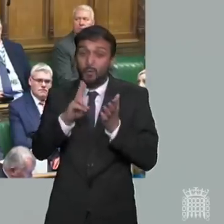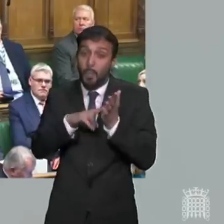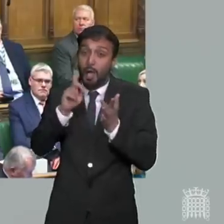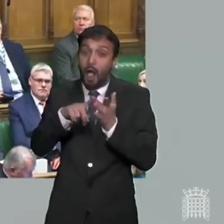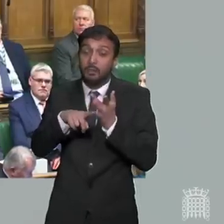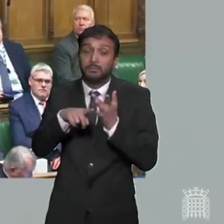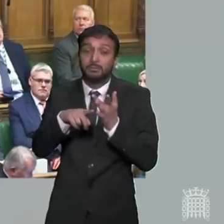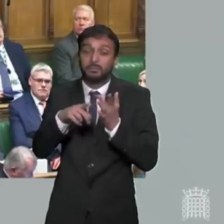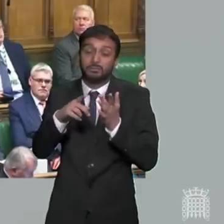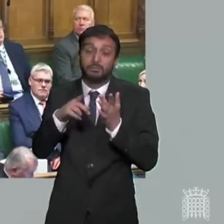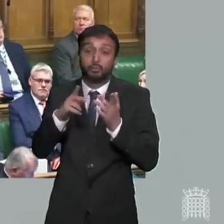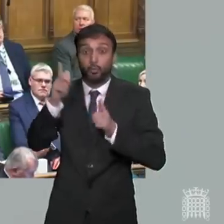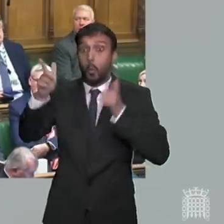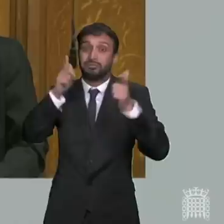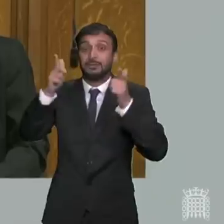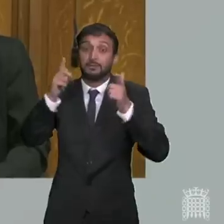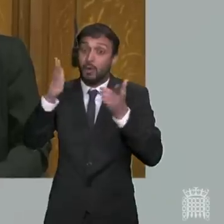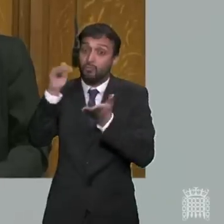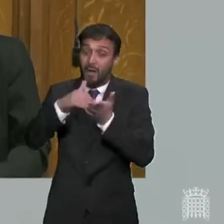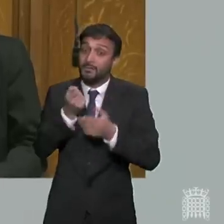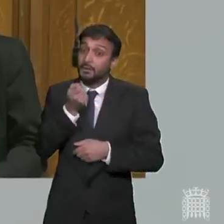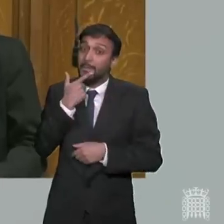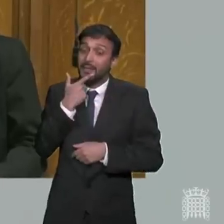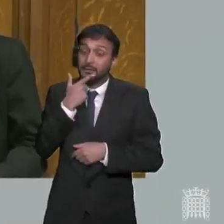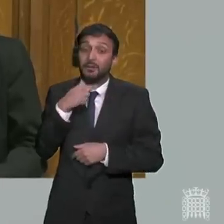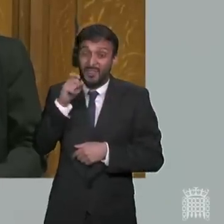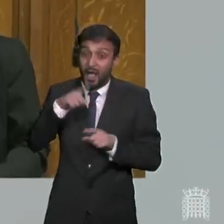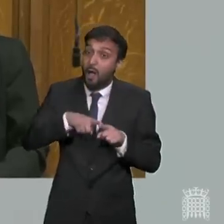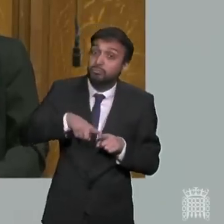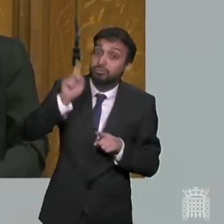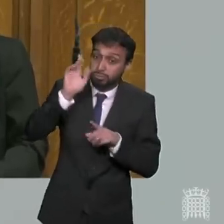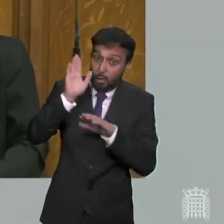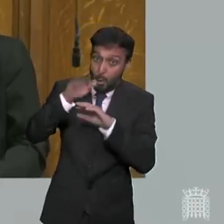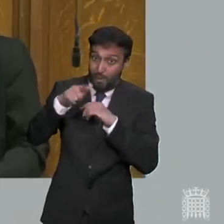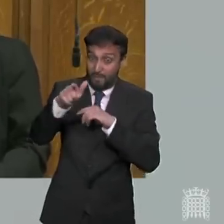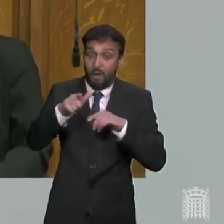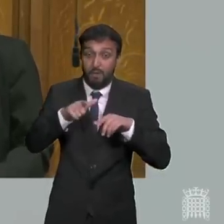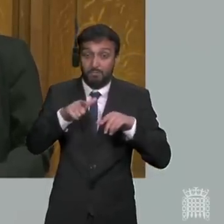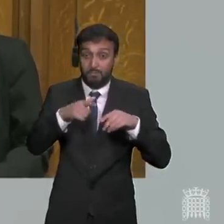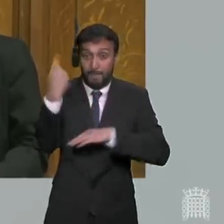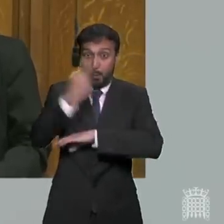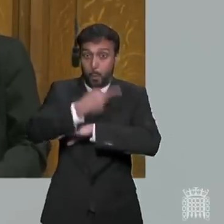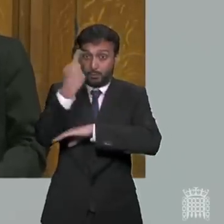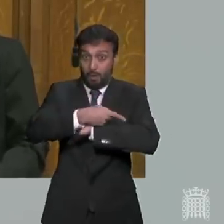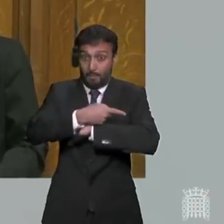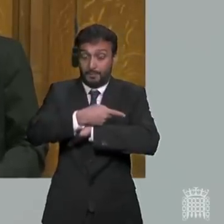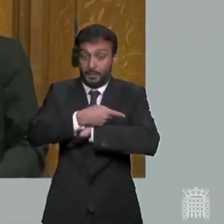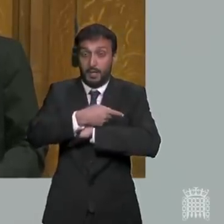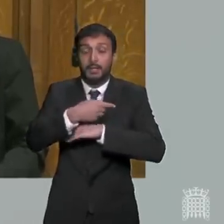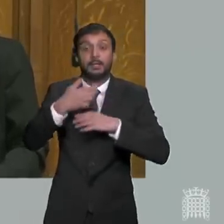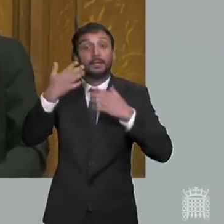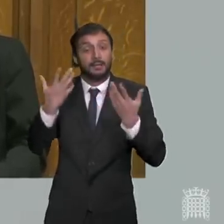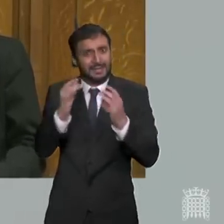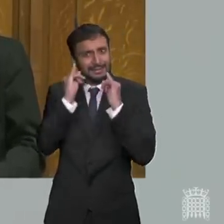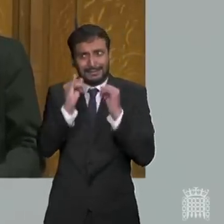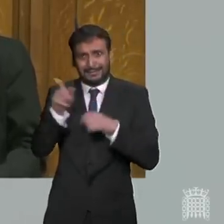Dublin and travel across the land border. The UK government's proposed electronic travel authorisation would likely mean the North being struck off the